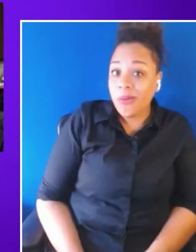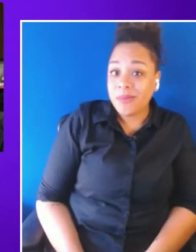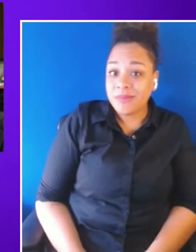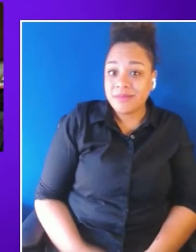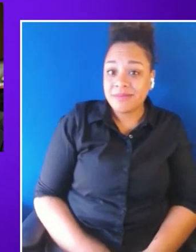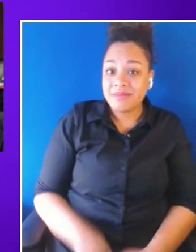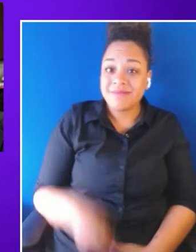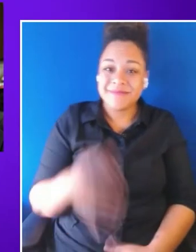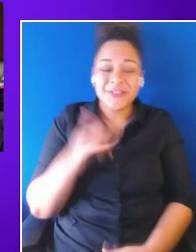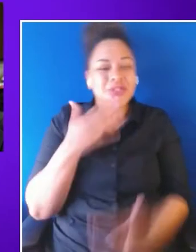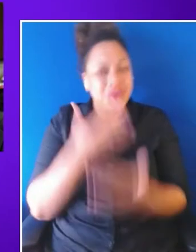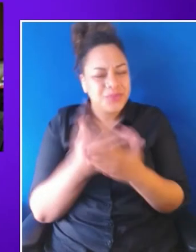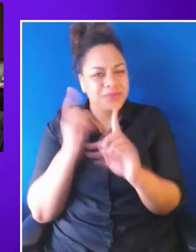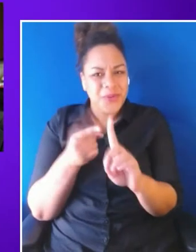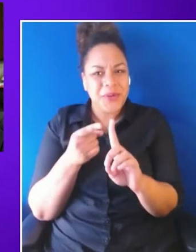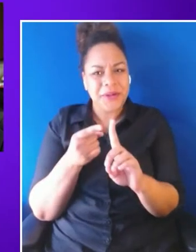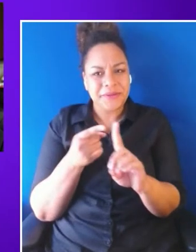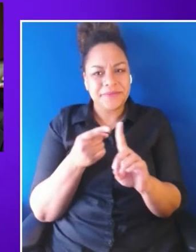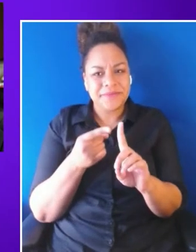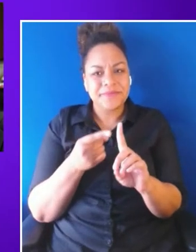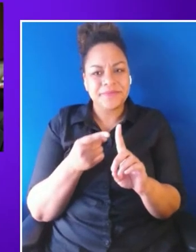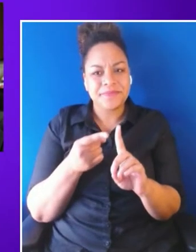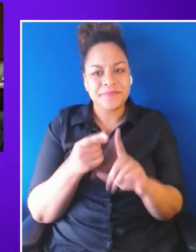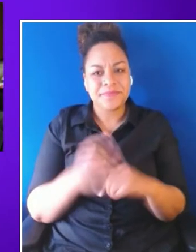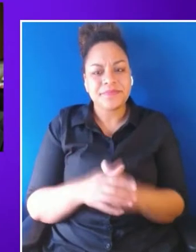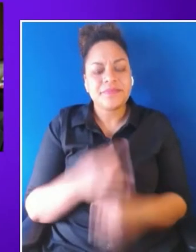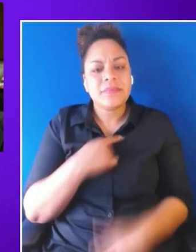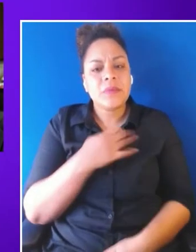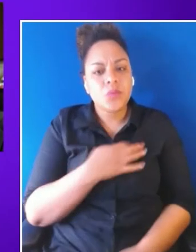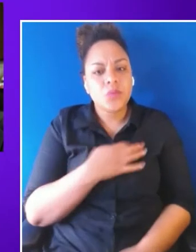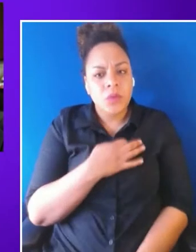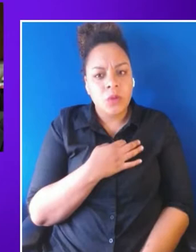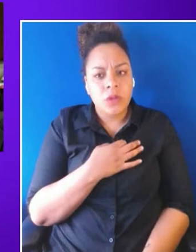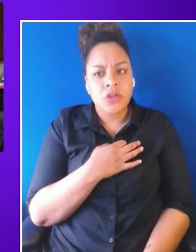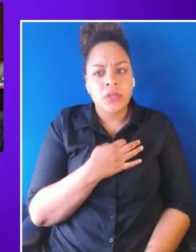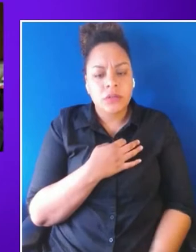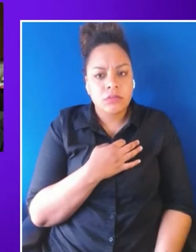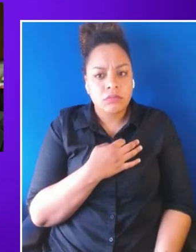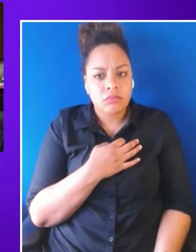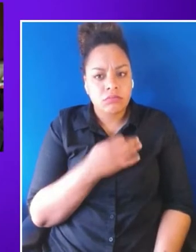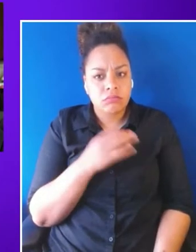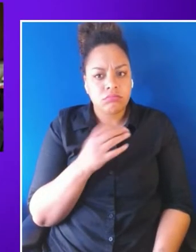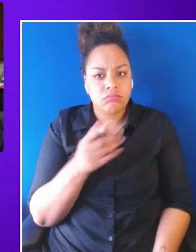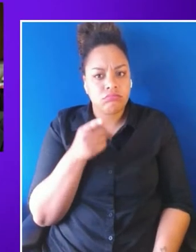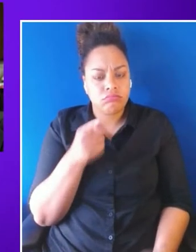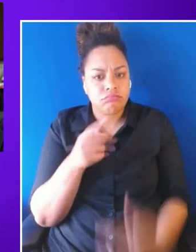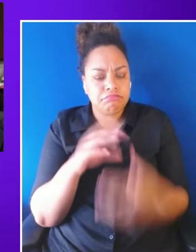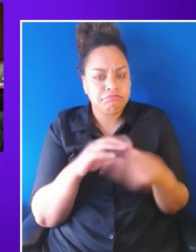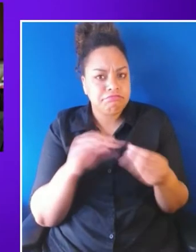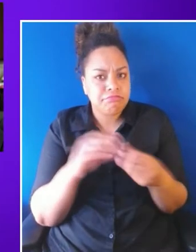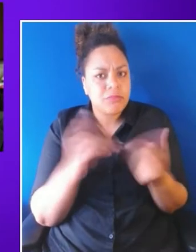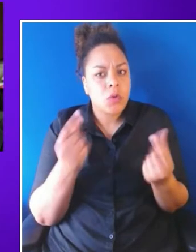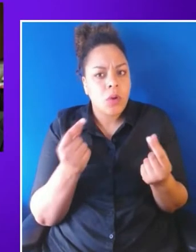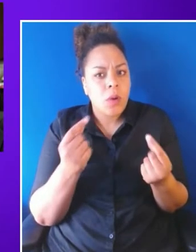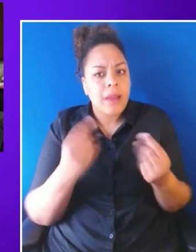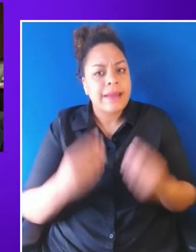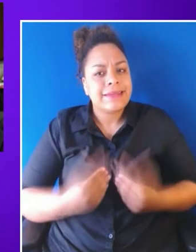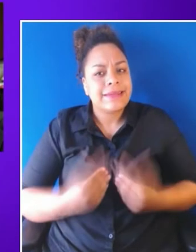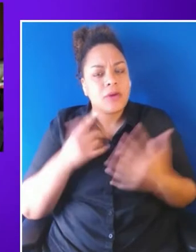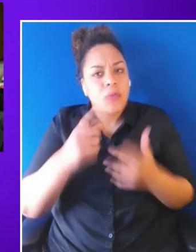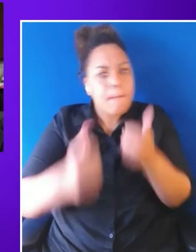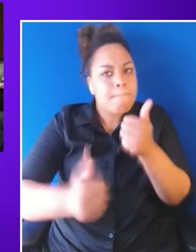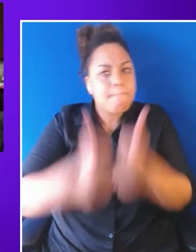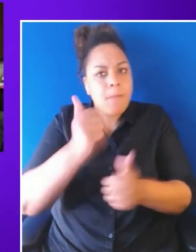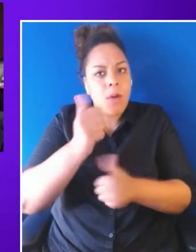I'm wondering if anyone can speak to what inspires them the most about working in this